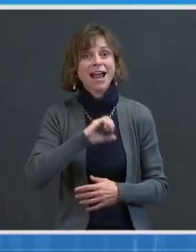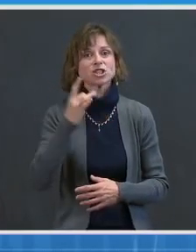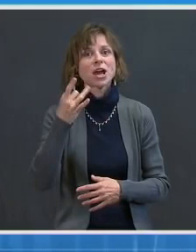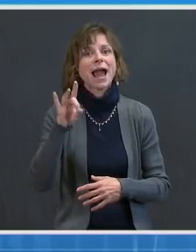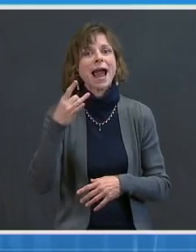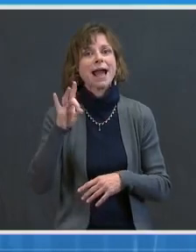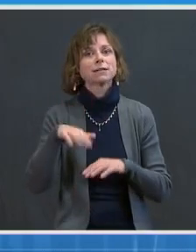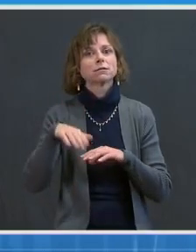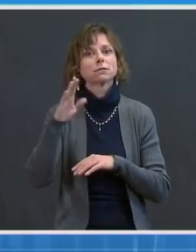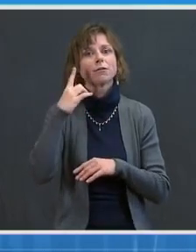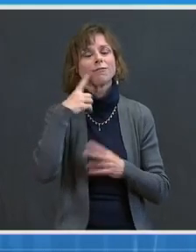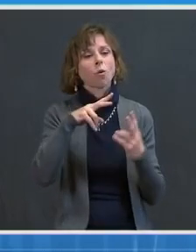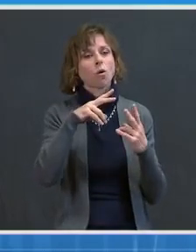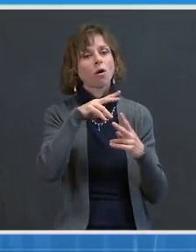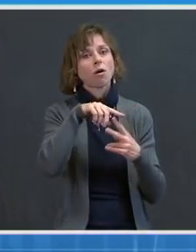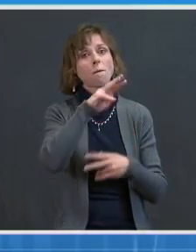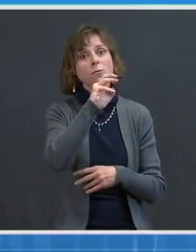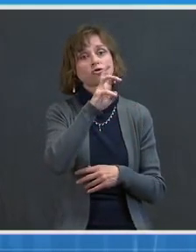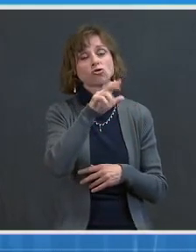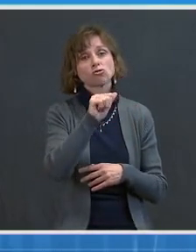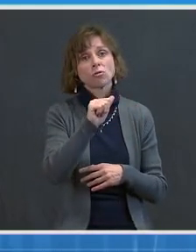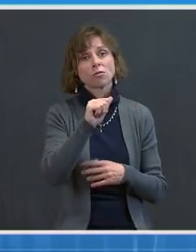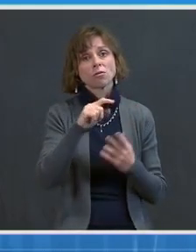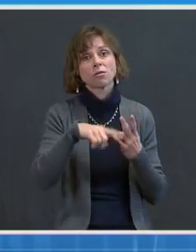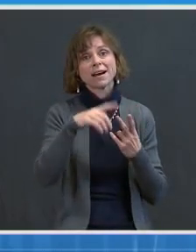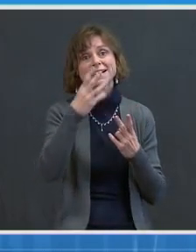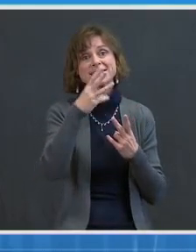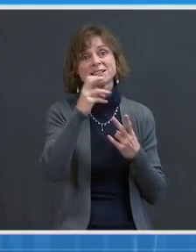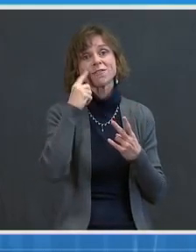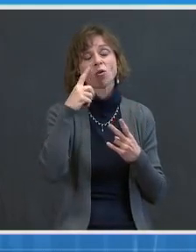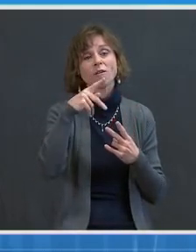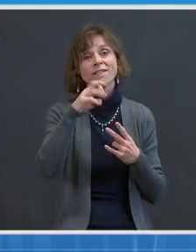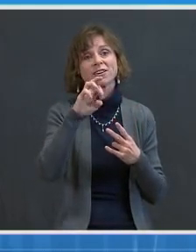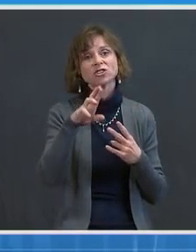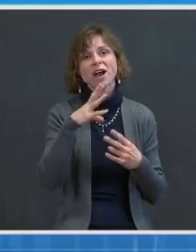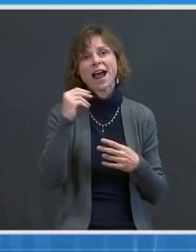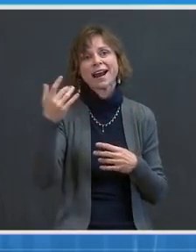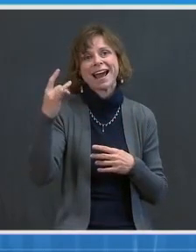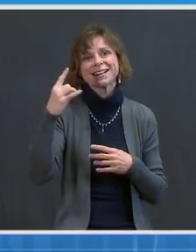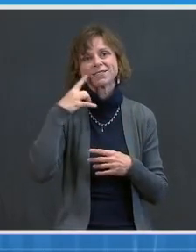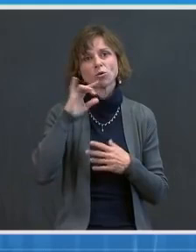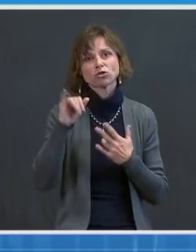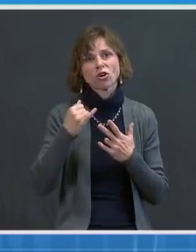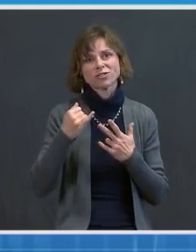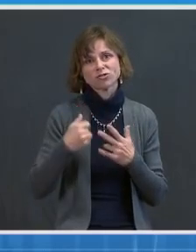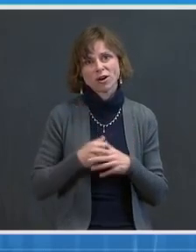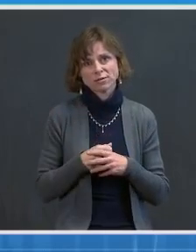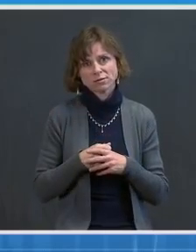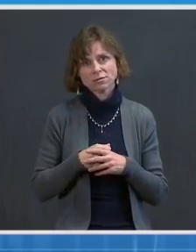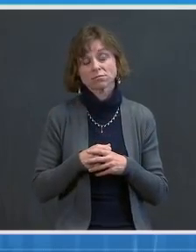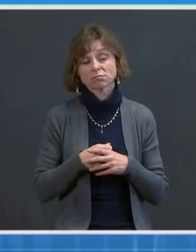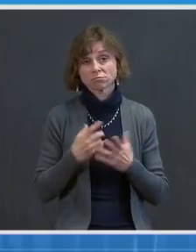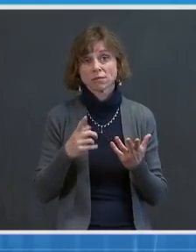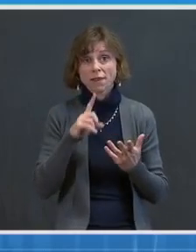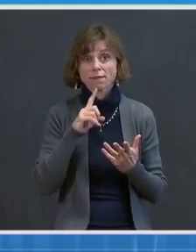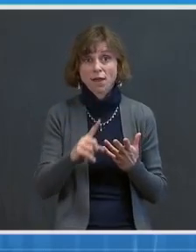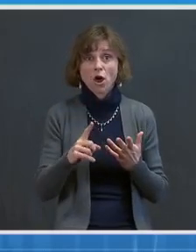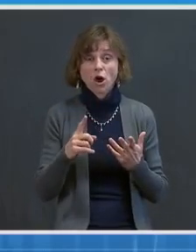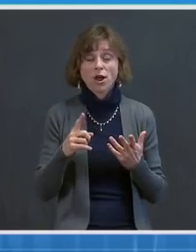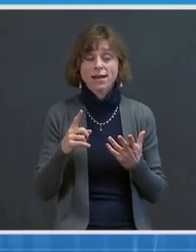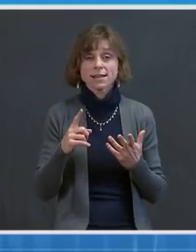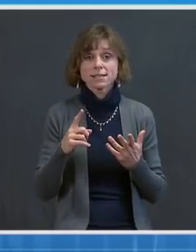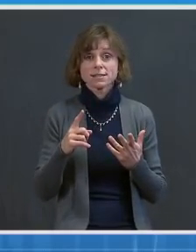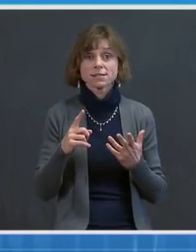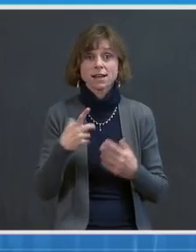for Moderna, 16 for Pfizer, and 18 for J&J. There are vaccine safety and immunogenicity